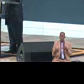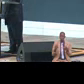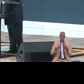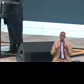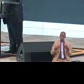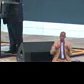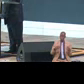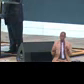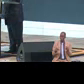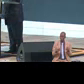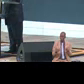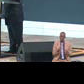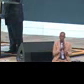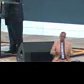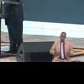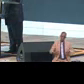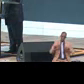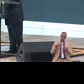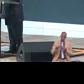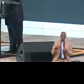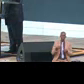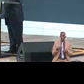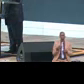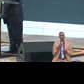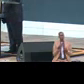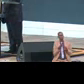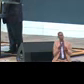in me. Does Christ fight?